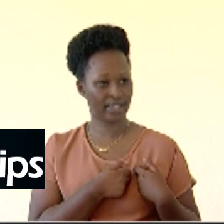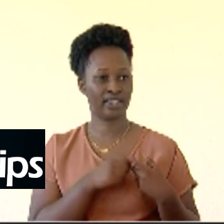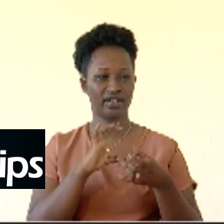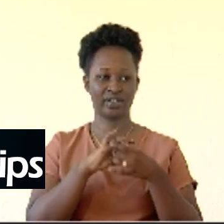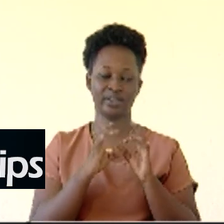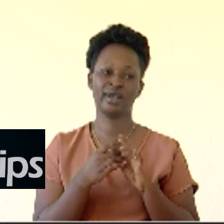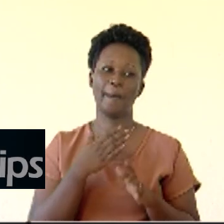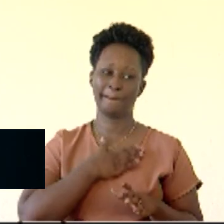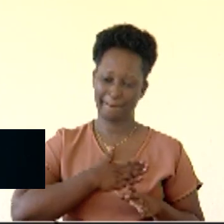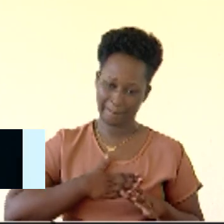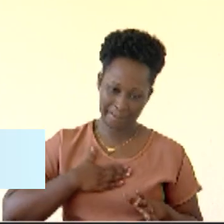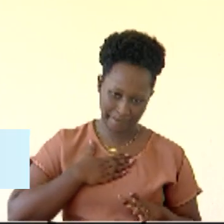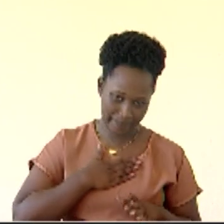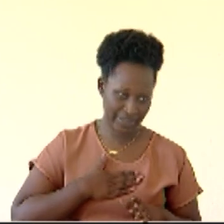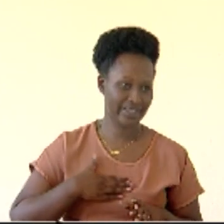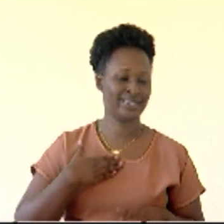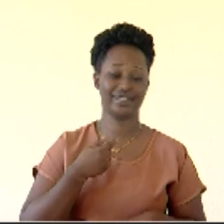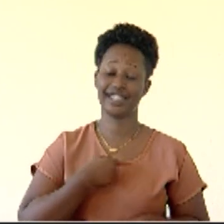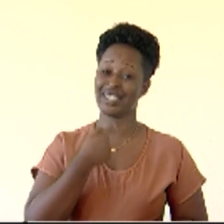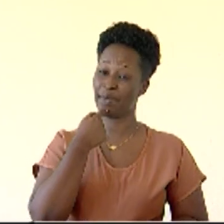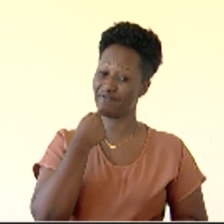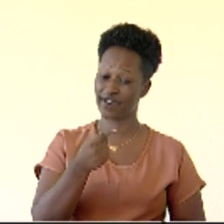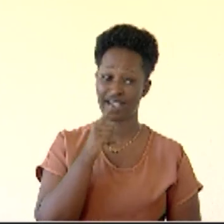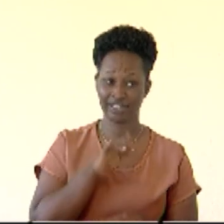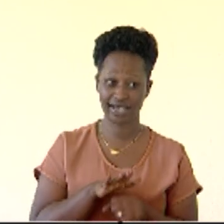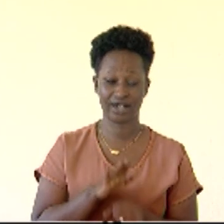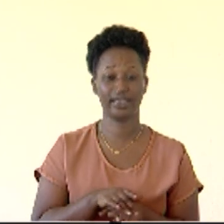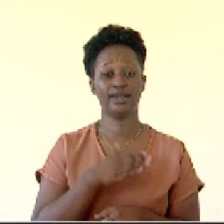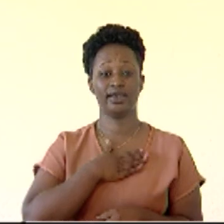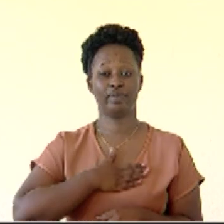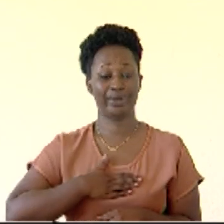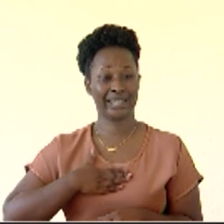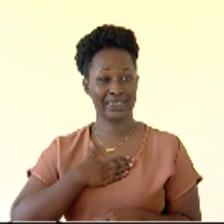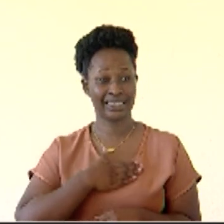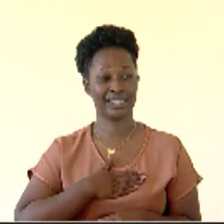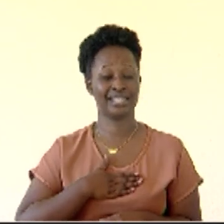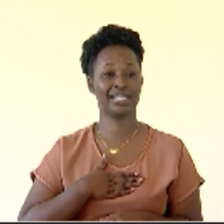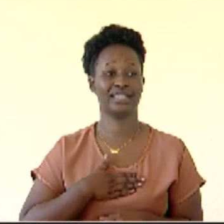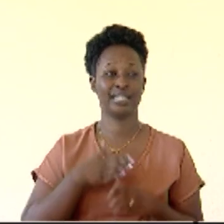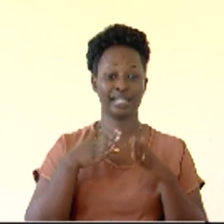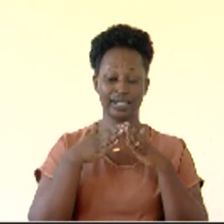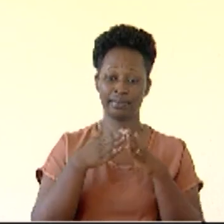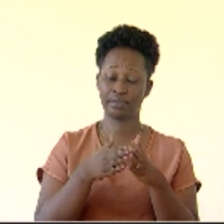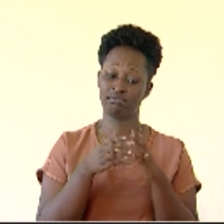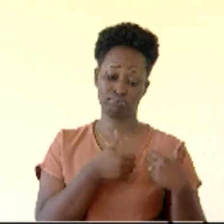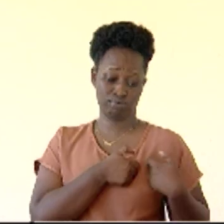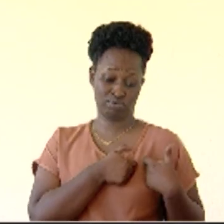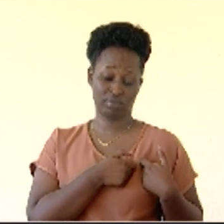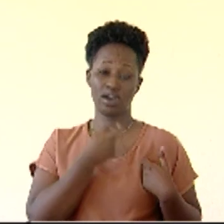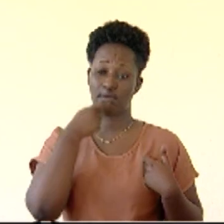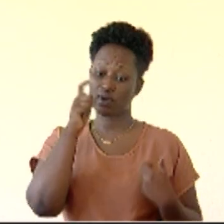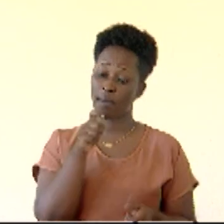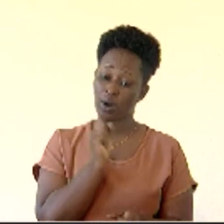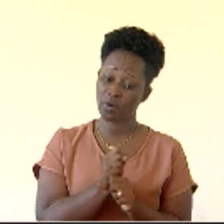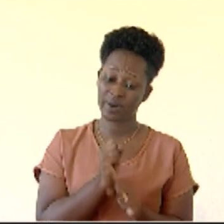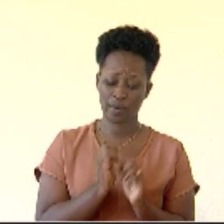emphasizing on that very much. All right? This should be done carefully and